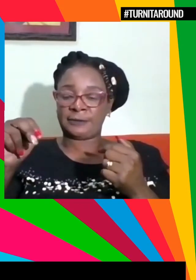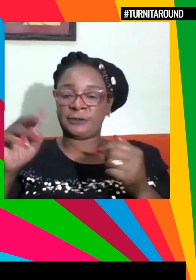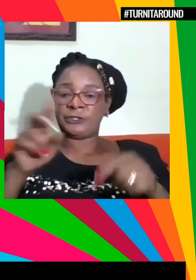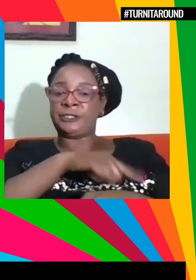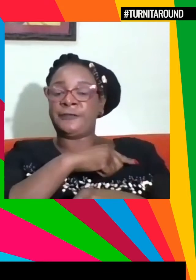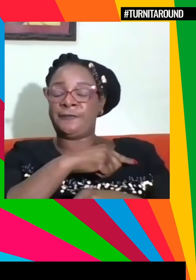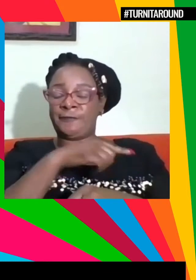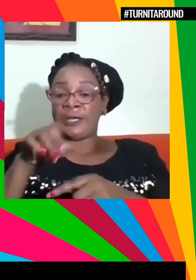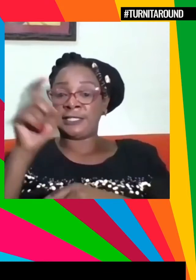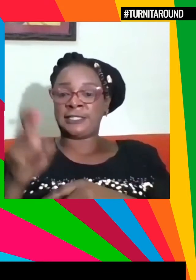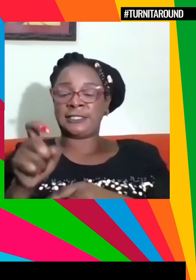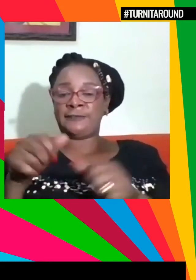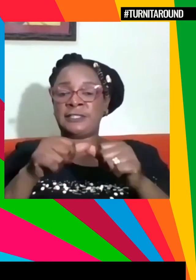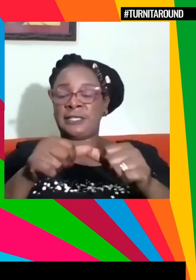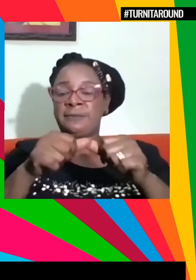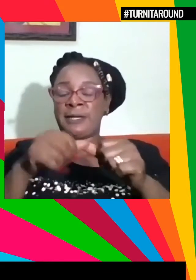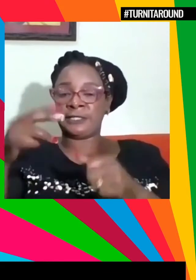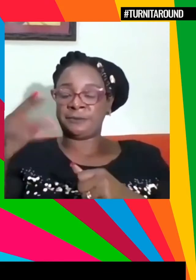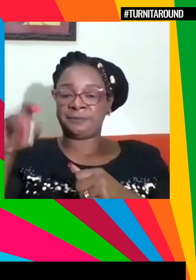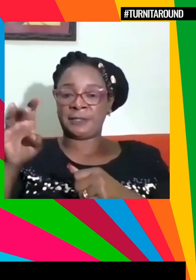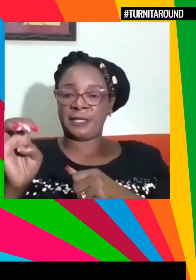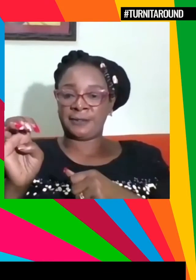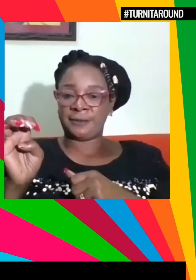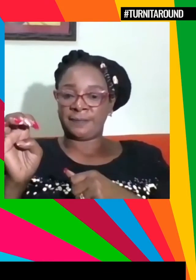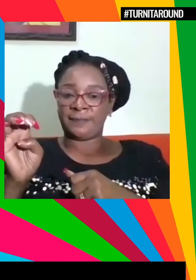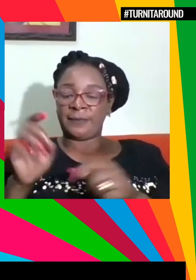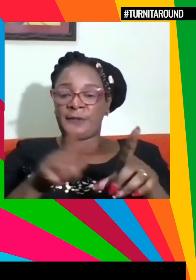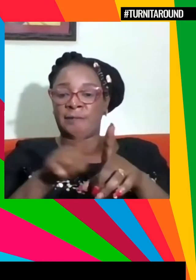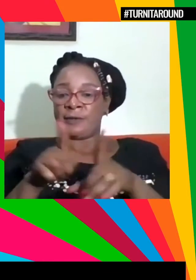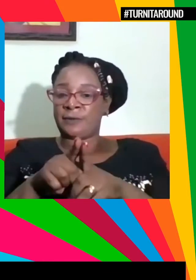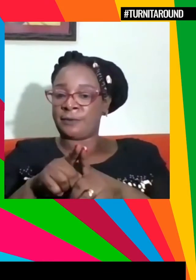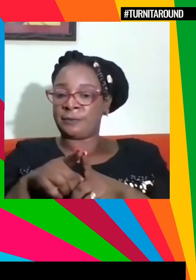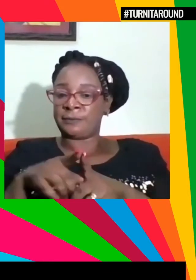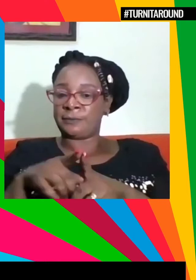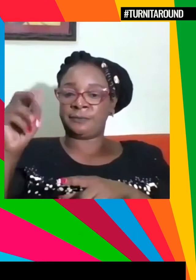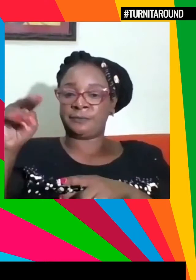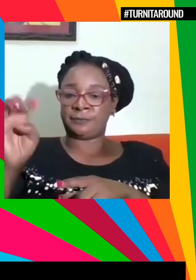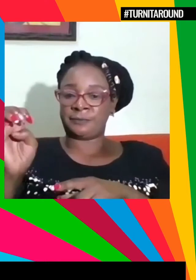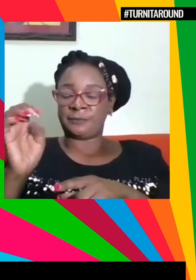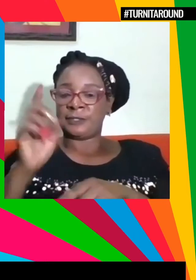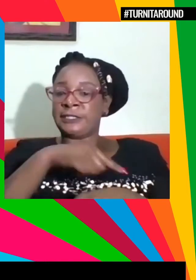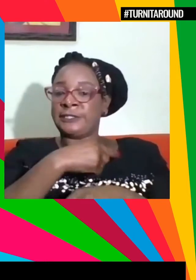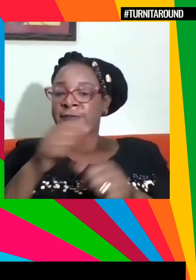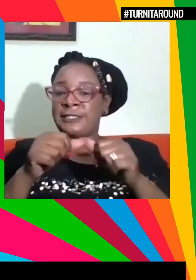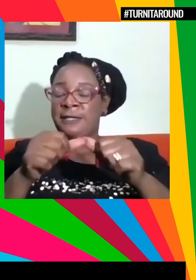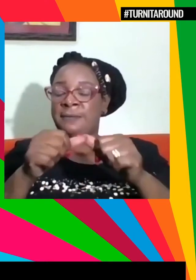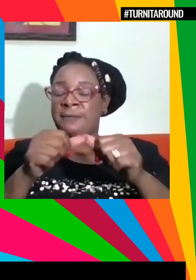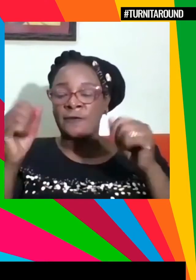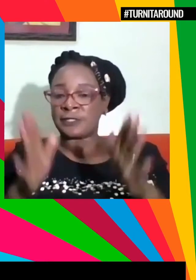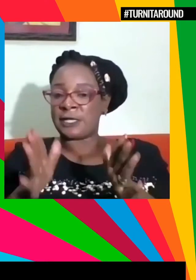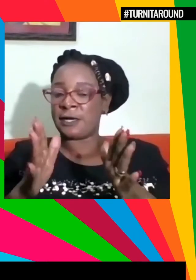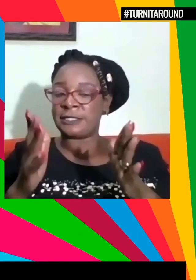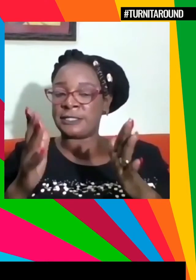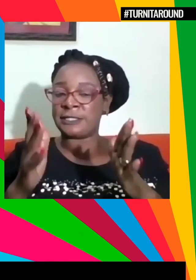Social Impact Officer at HP Inc., as well as Jane Abernethy, the Chief Sustainability Officer at